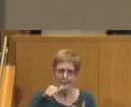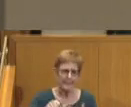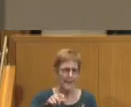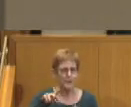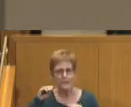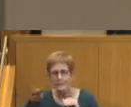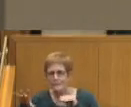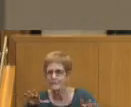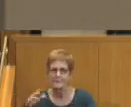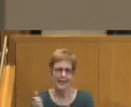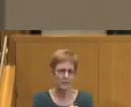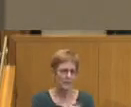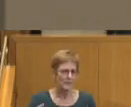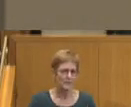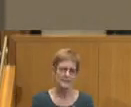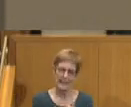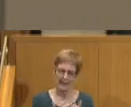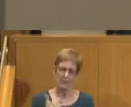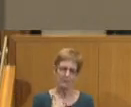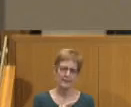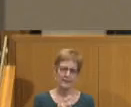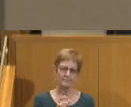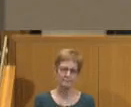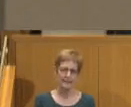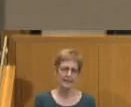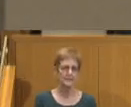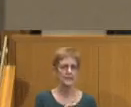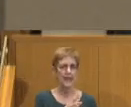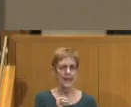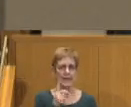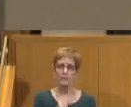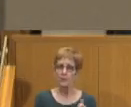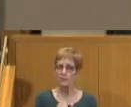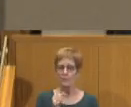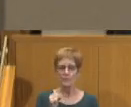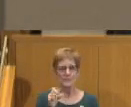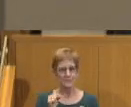without the support of my family, my husband there, my husband's taping this right now.